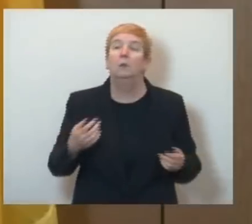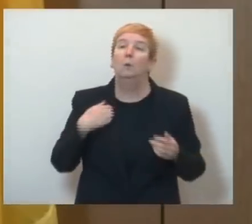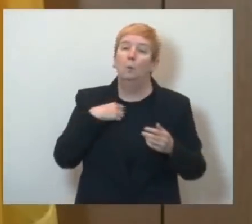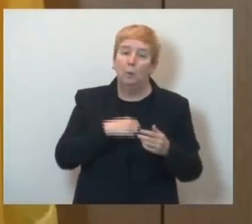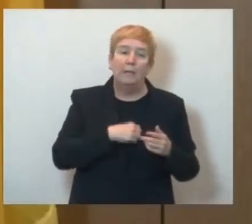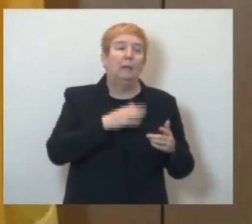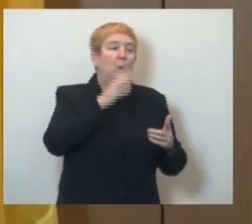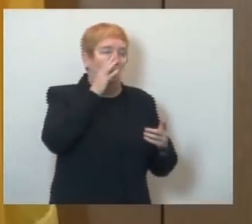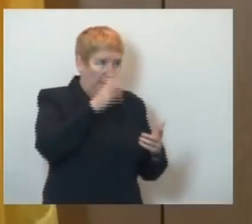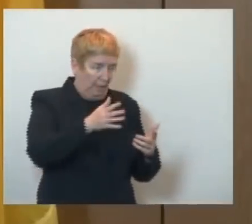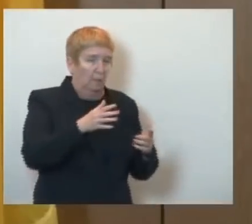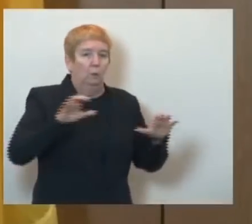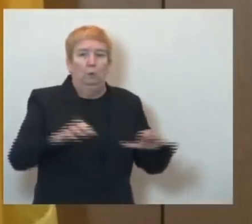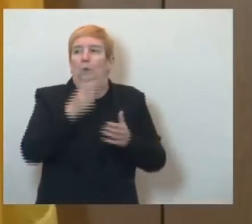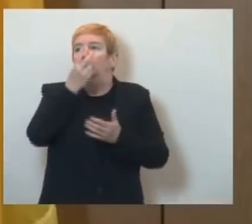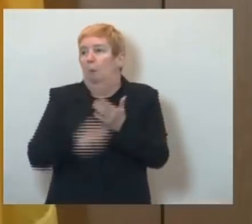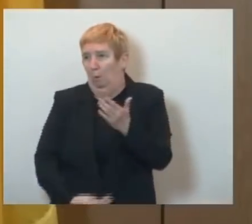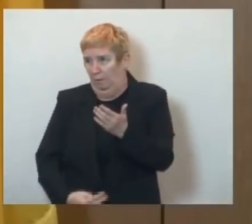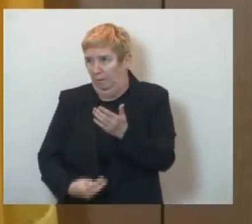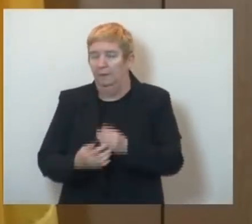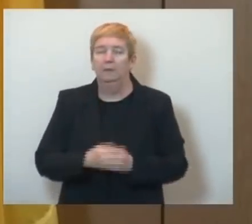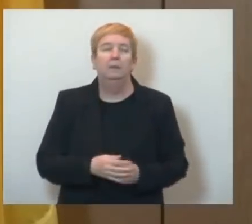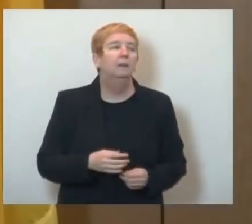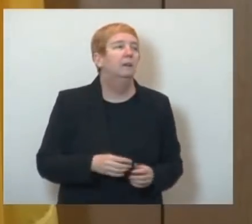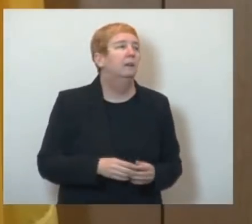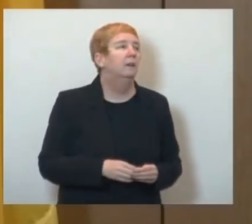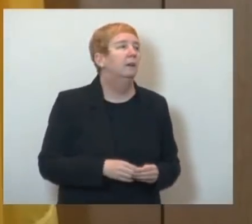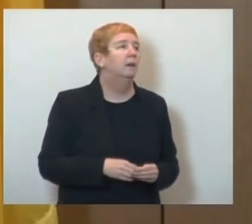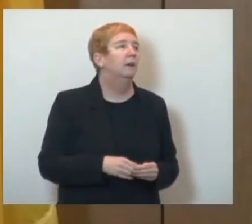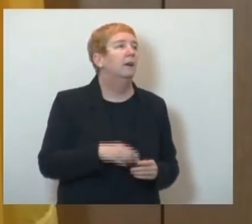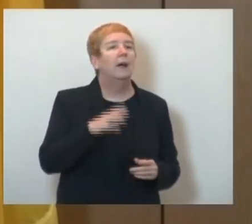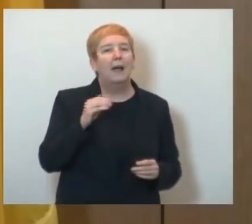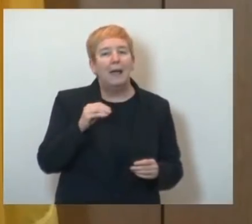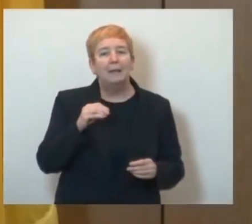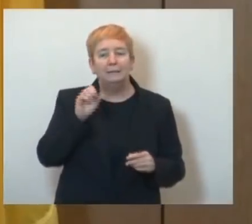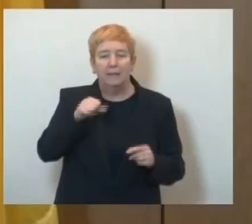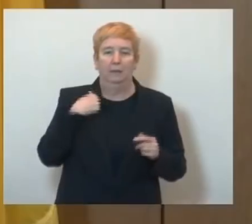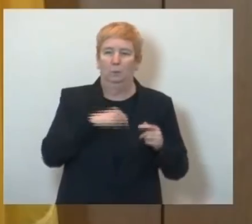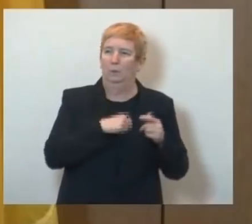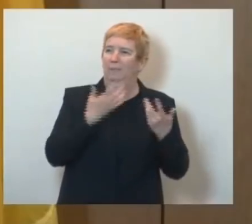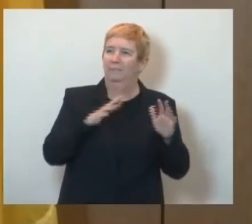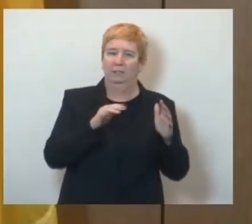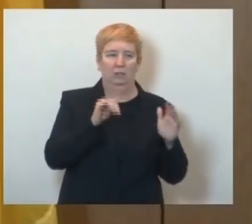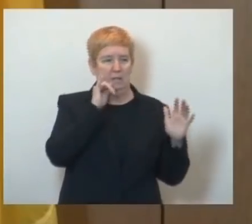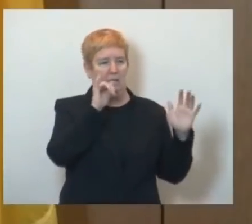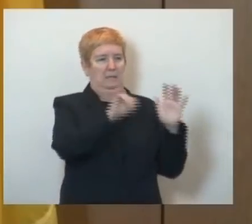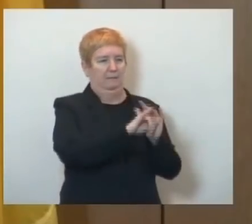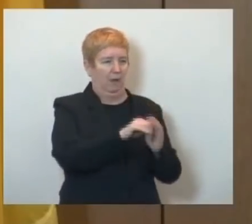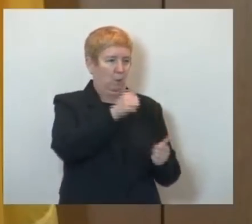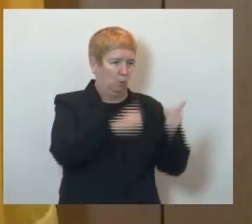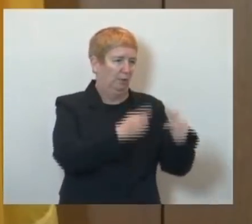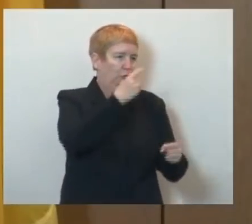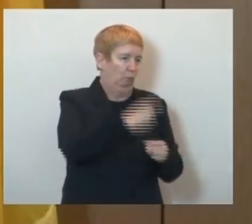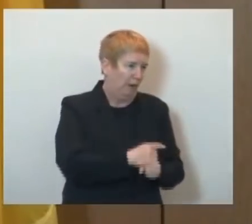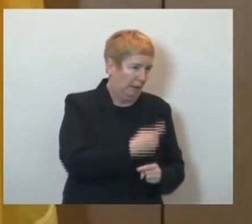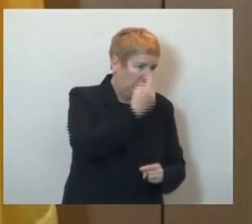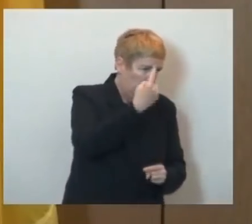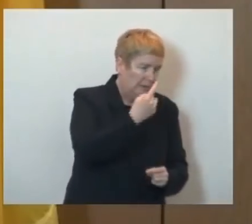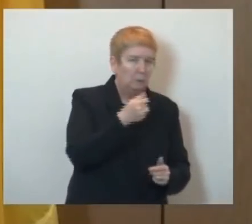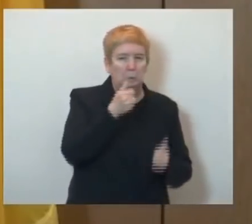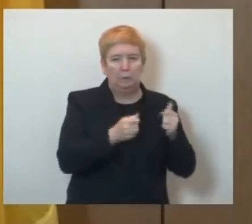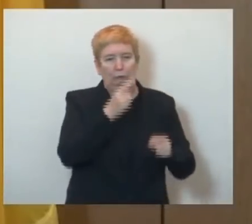to engage in both. And in fact, that when he talked about we've identified the right products, the right